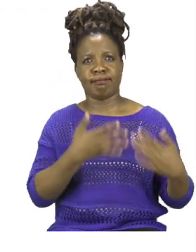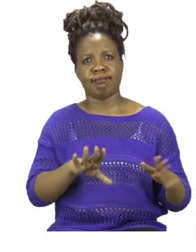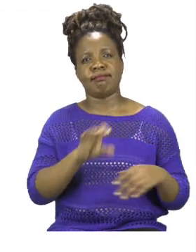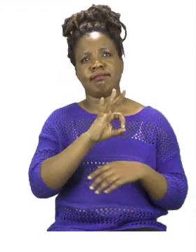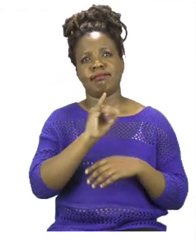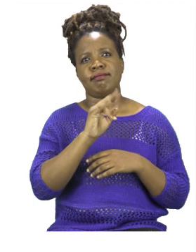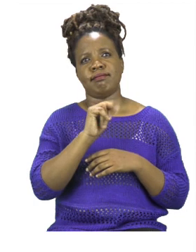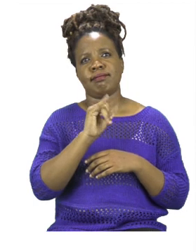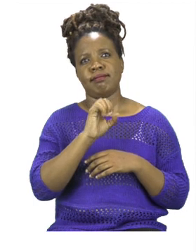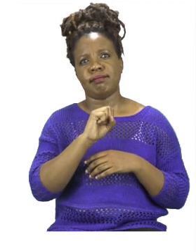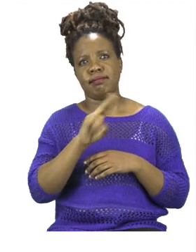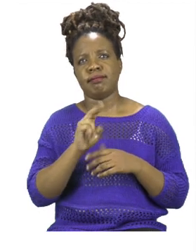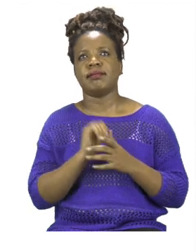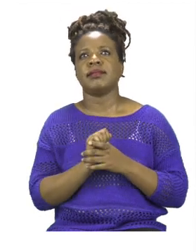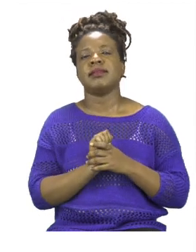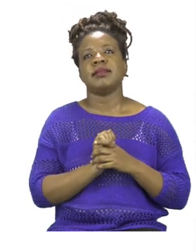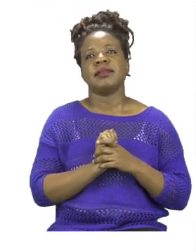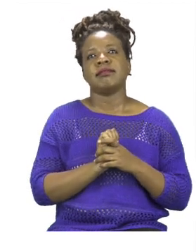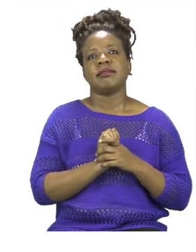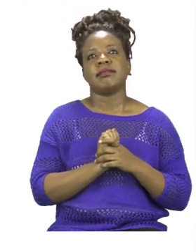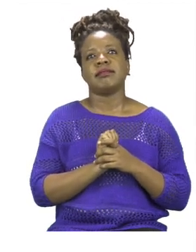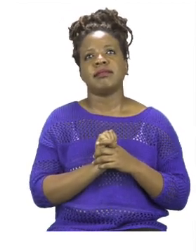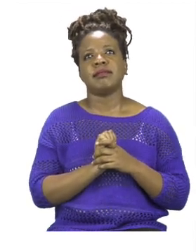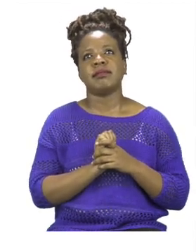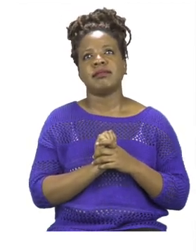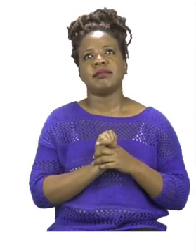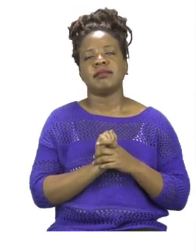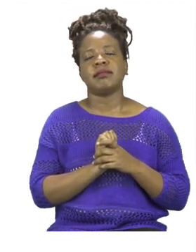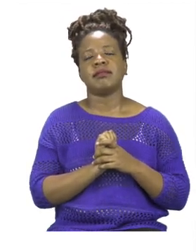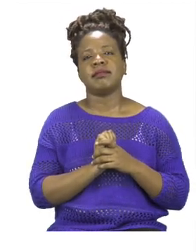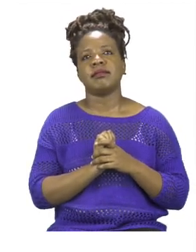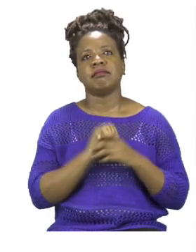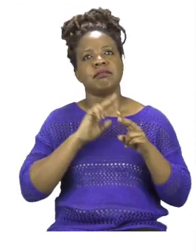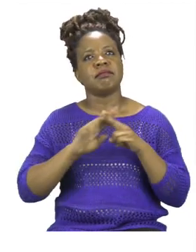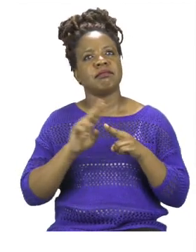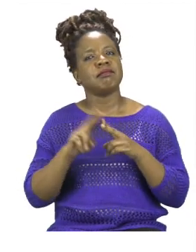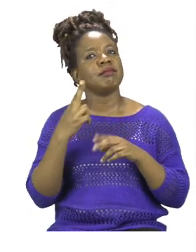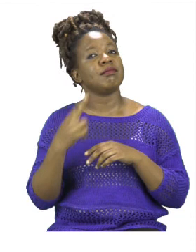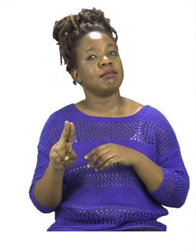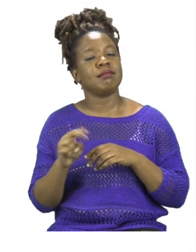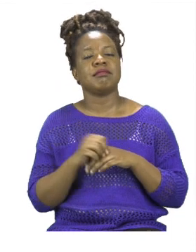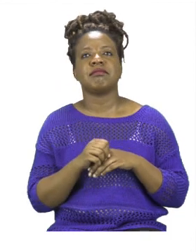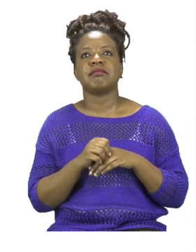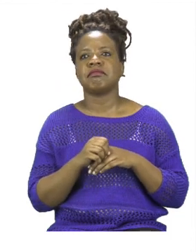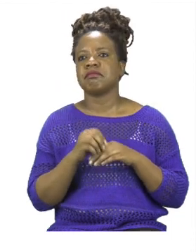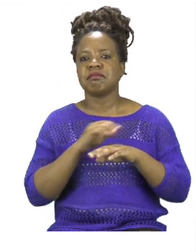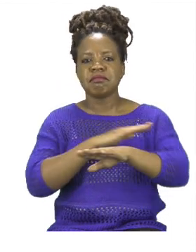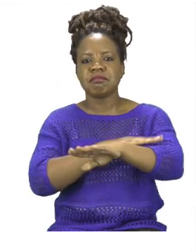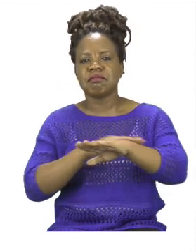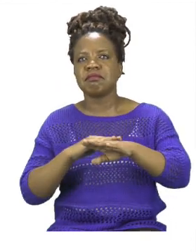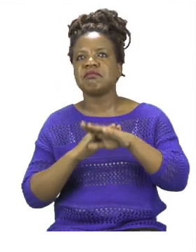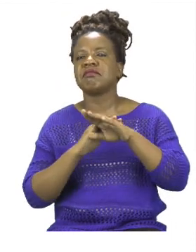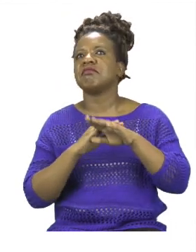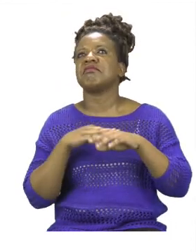So, take your time. Each route or each way is different. But there is one clear